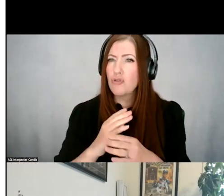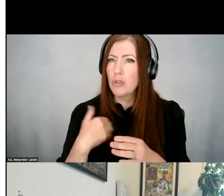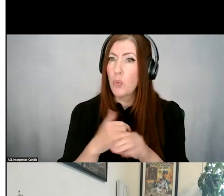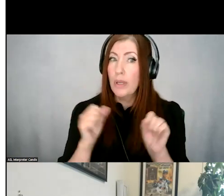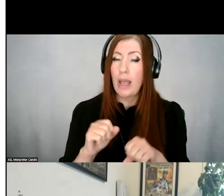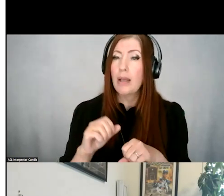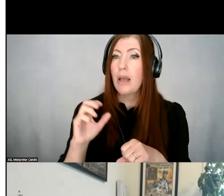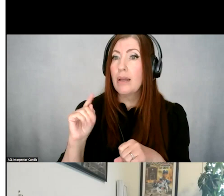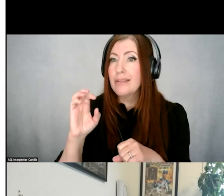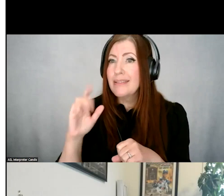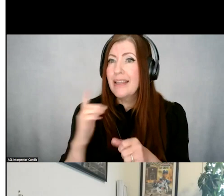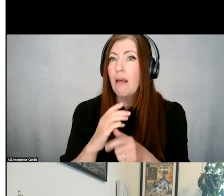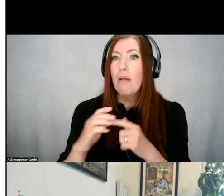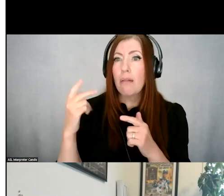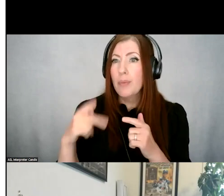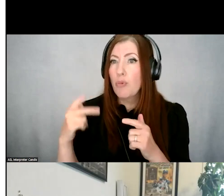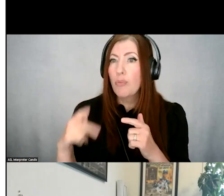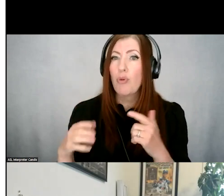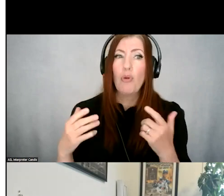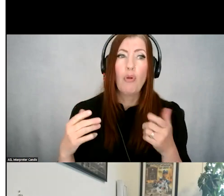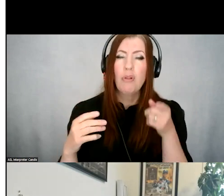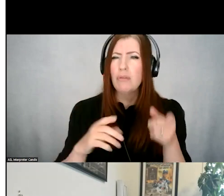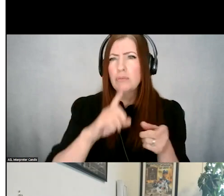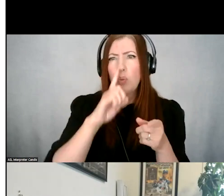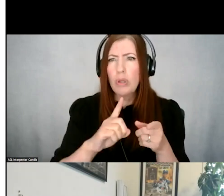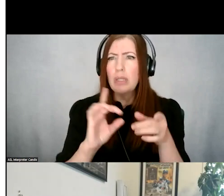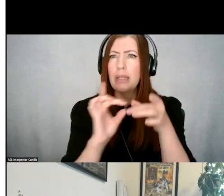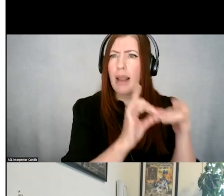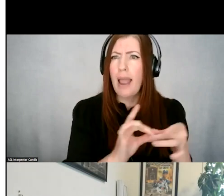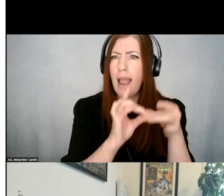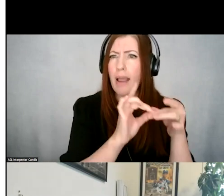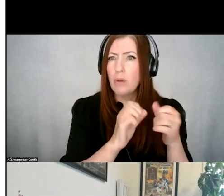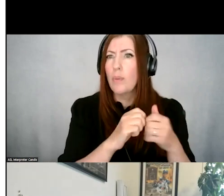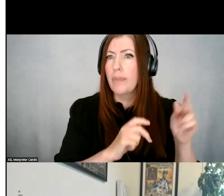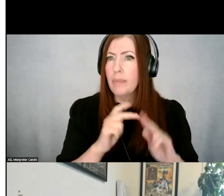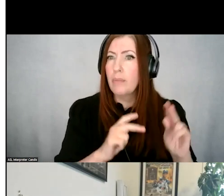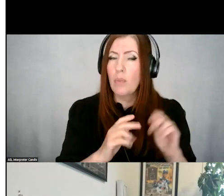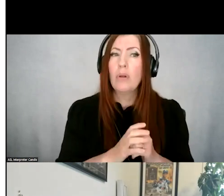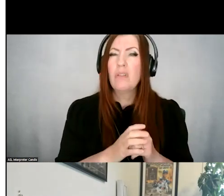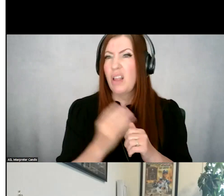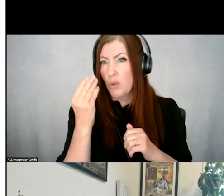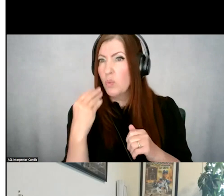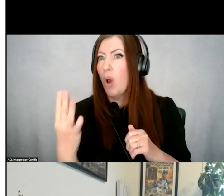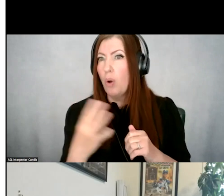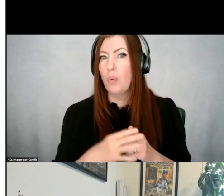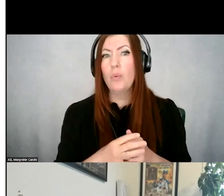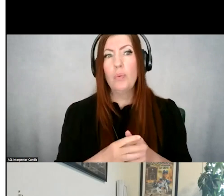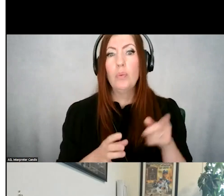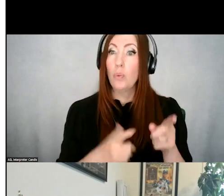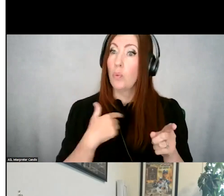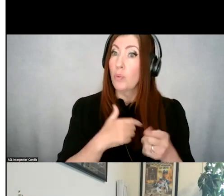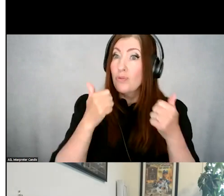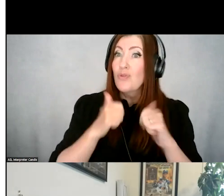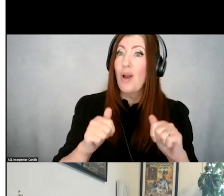the teals and the purples to really connect with people and have you know that, you know, we're trying